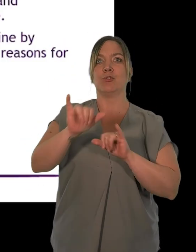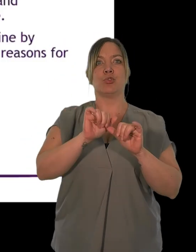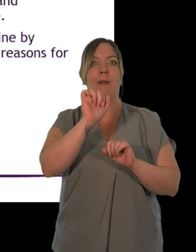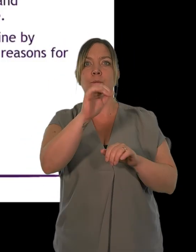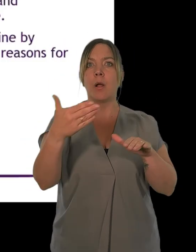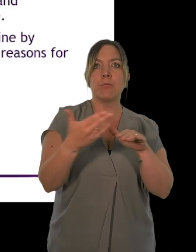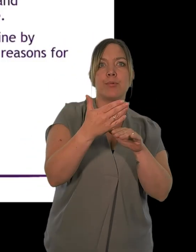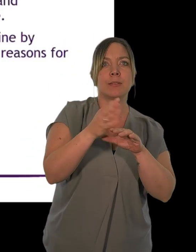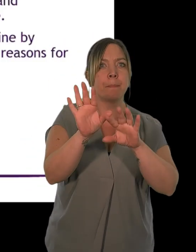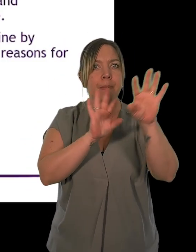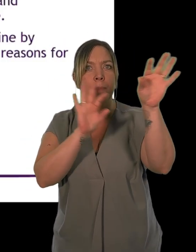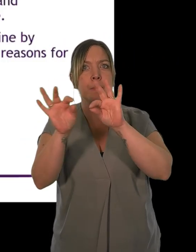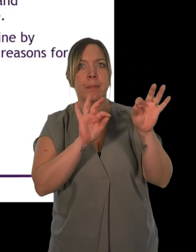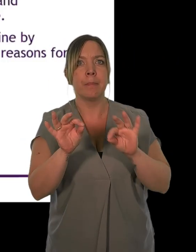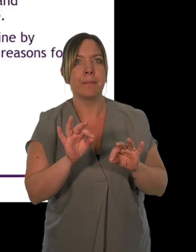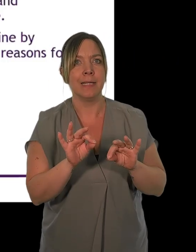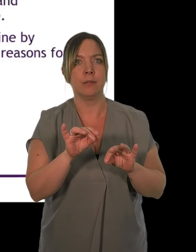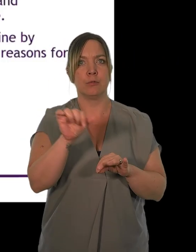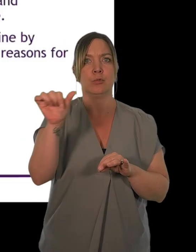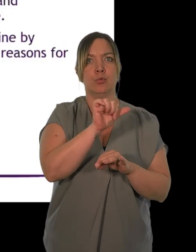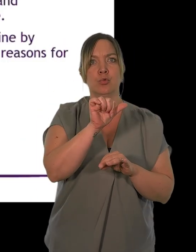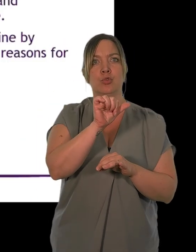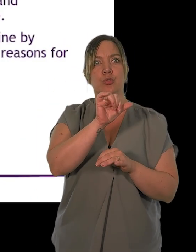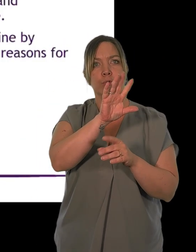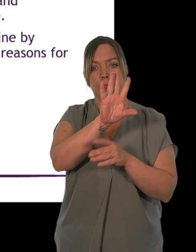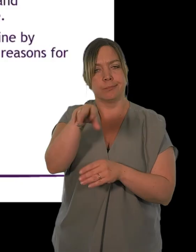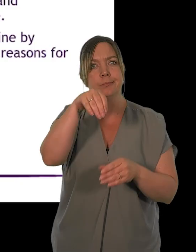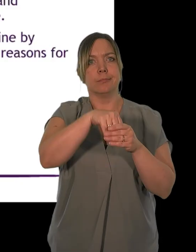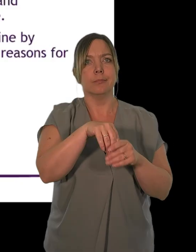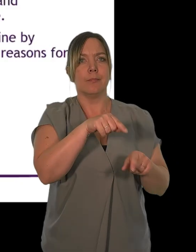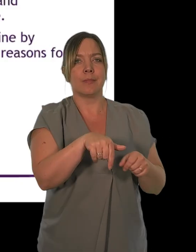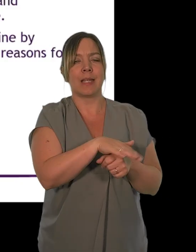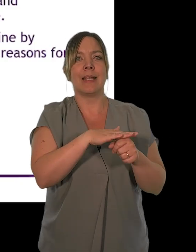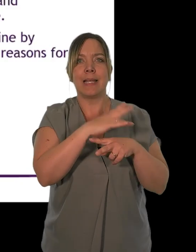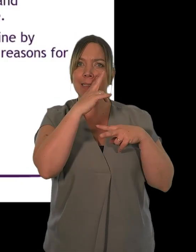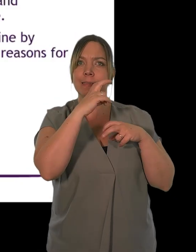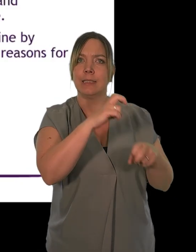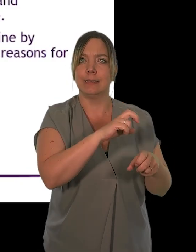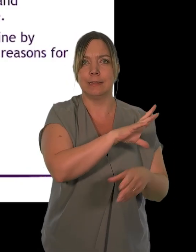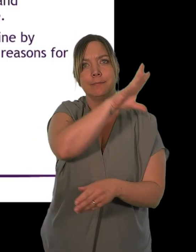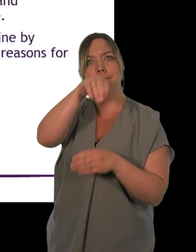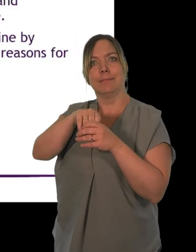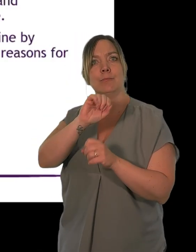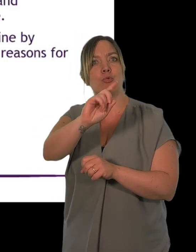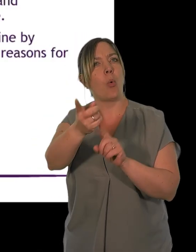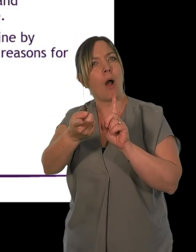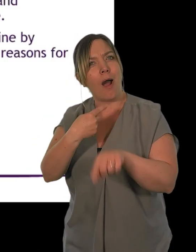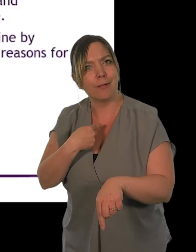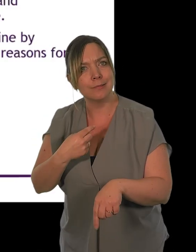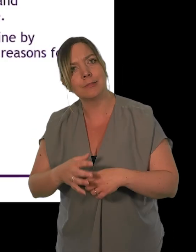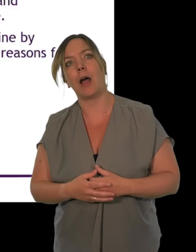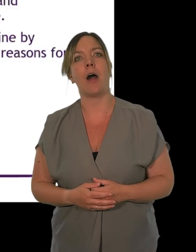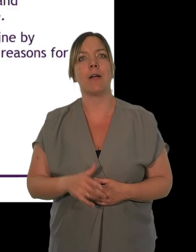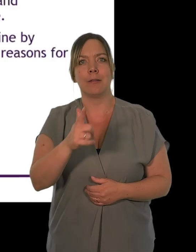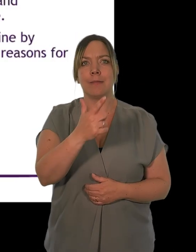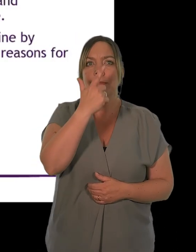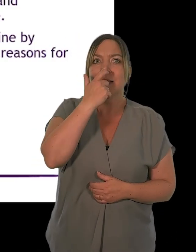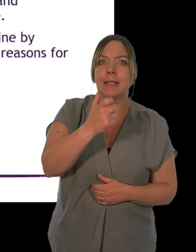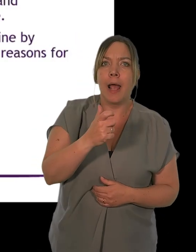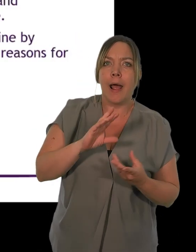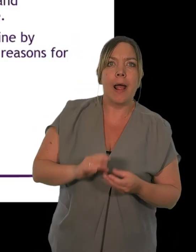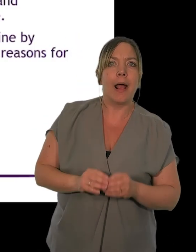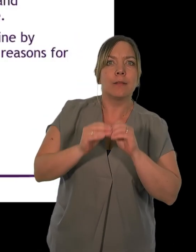The final question requires you to discuss how Kath could consult and engage with employees to understand why